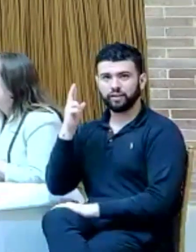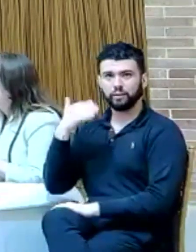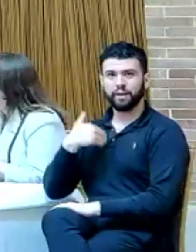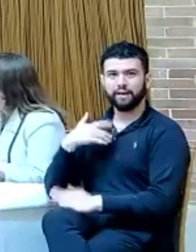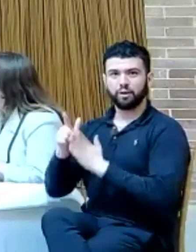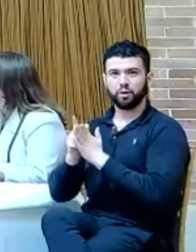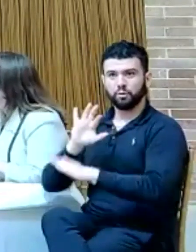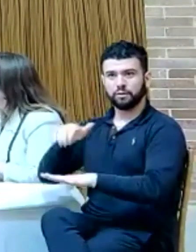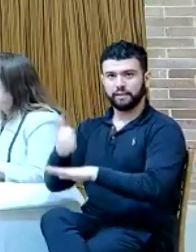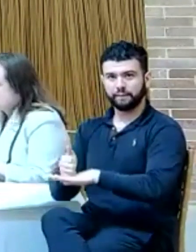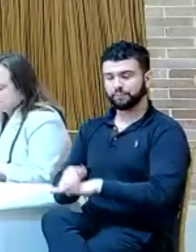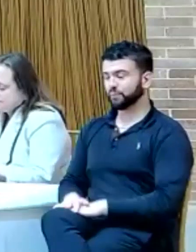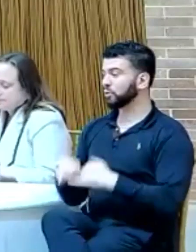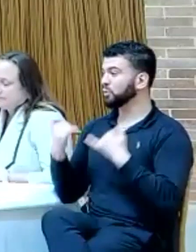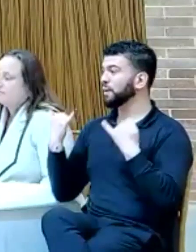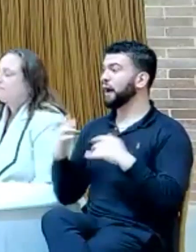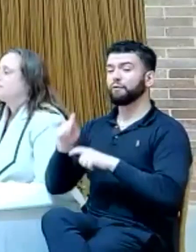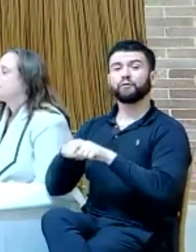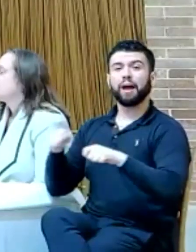this is going to be our last